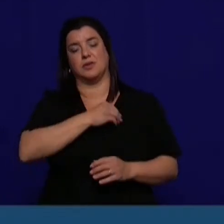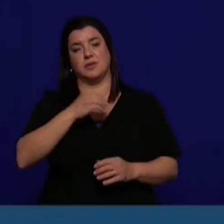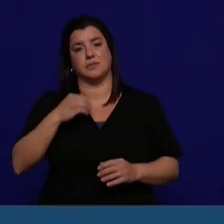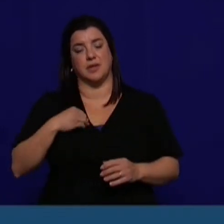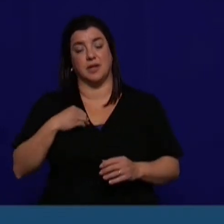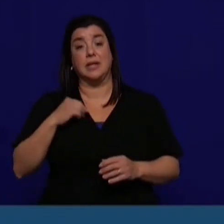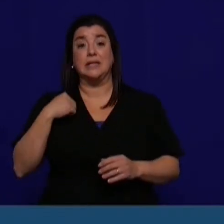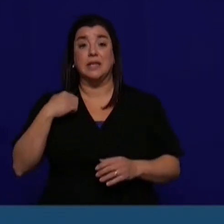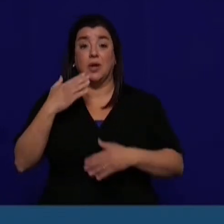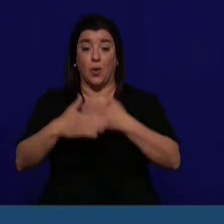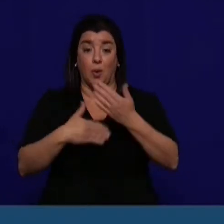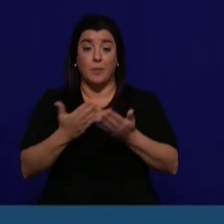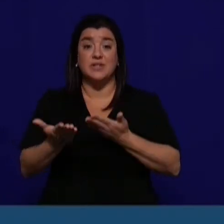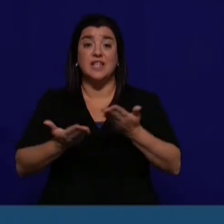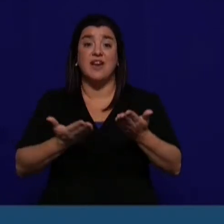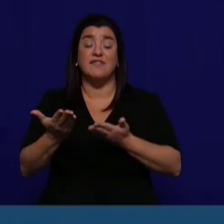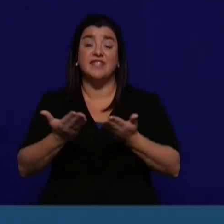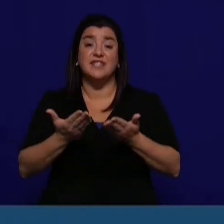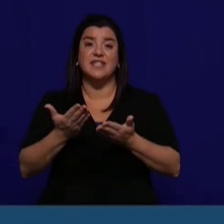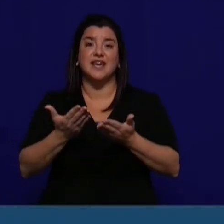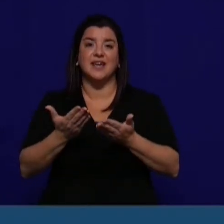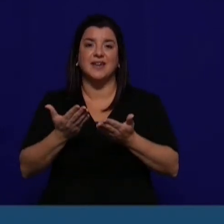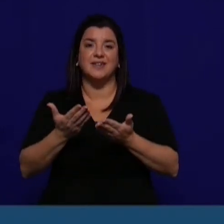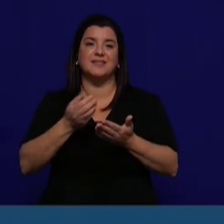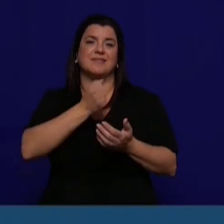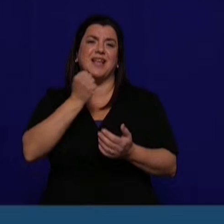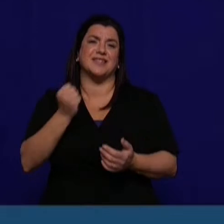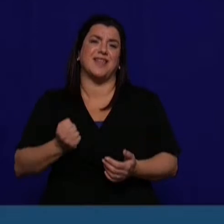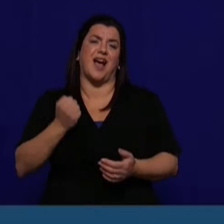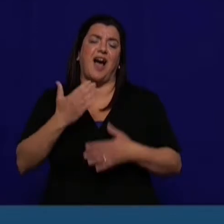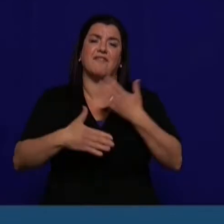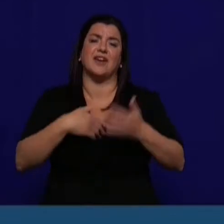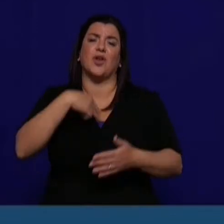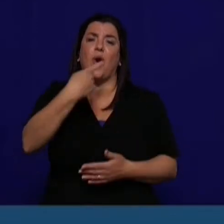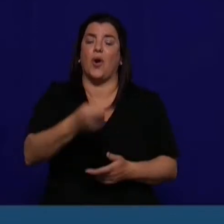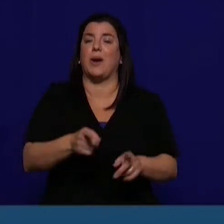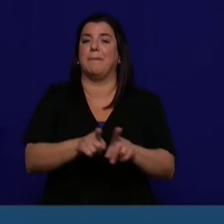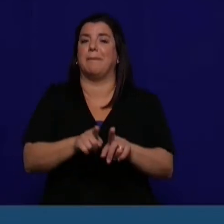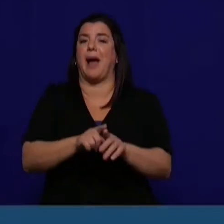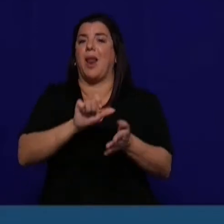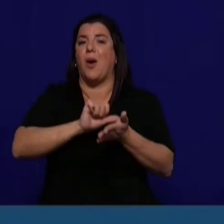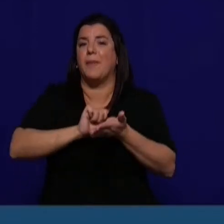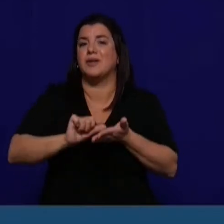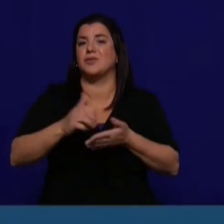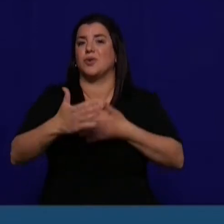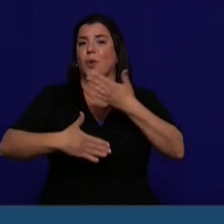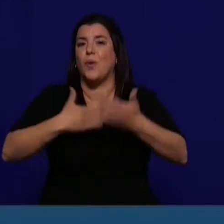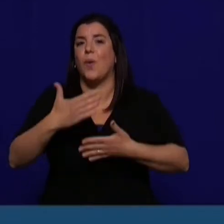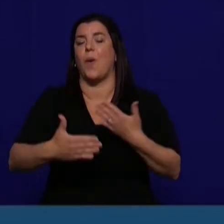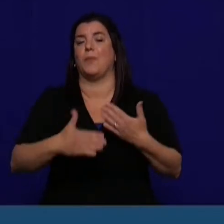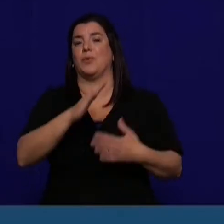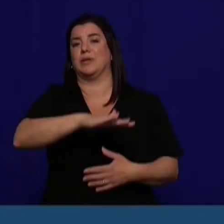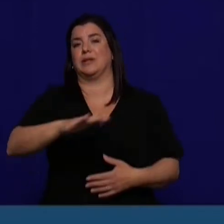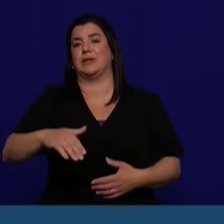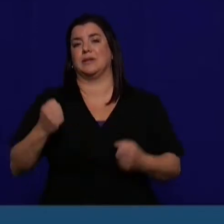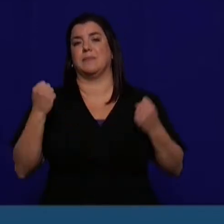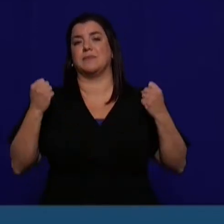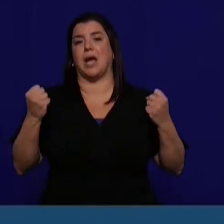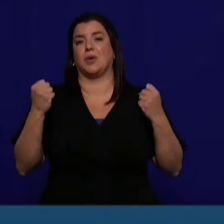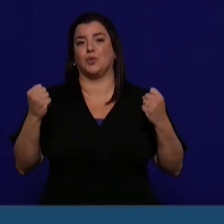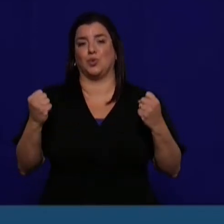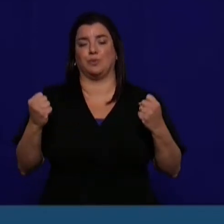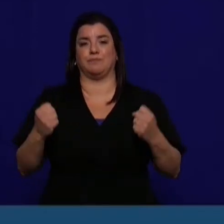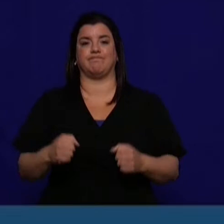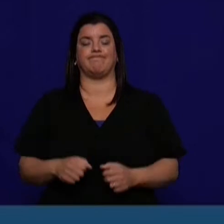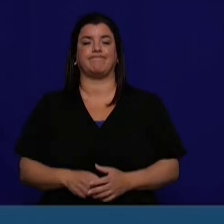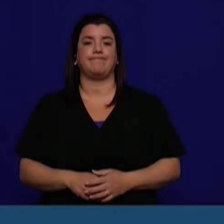iktar is-servizzi li aħna qegħdin nofru mill-isptar biex inkomplu nofru l-aħjar servizz tas-saħħa lill-poplu Malti u Għawċi. Dawk